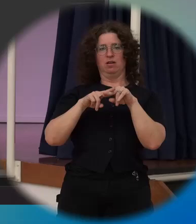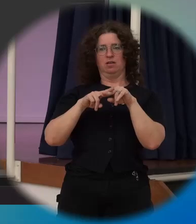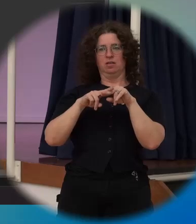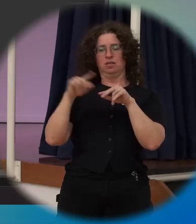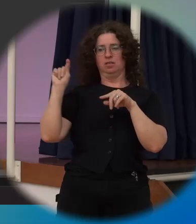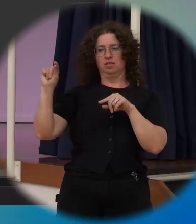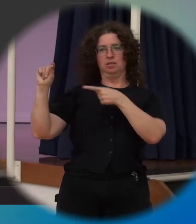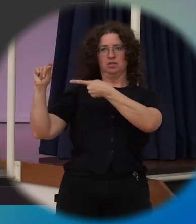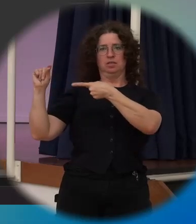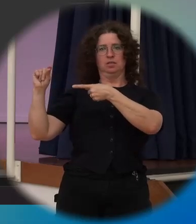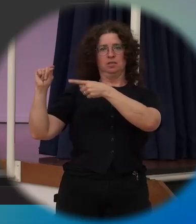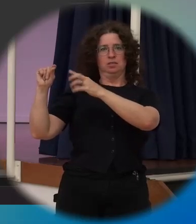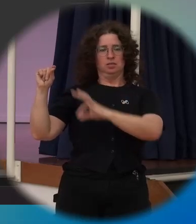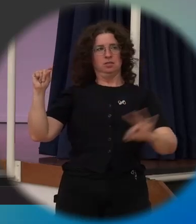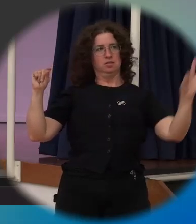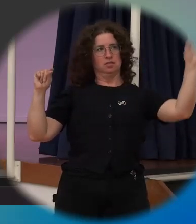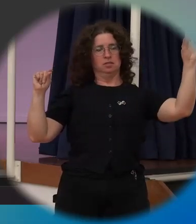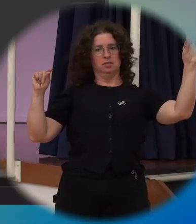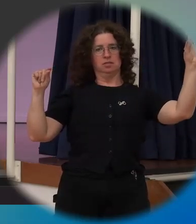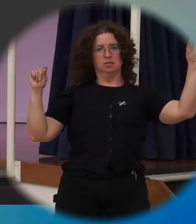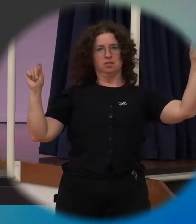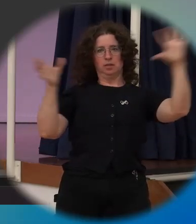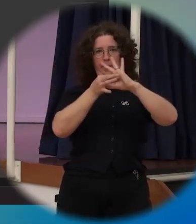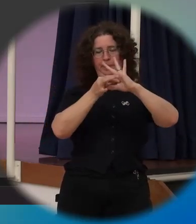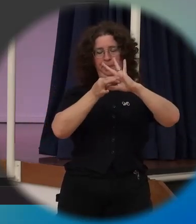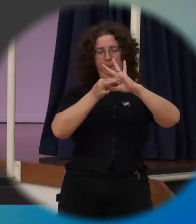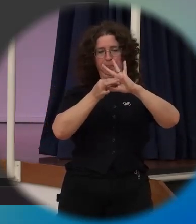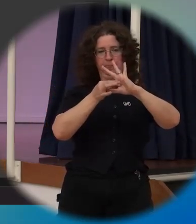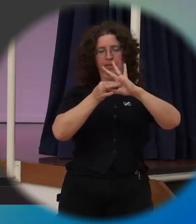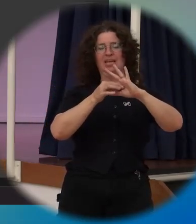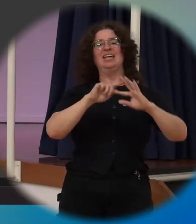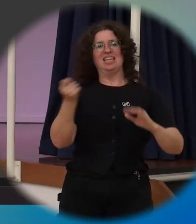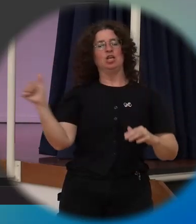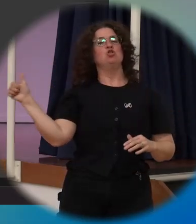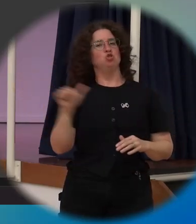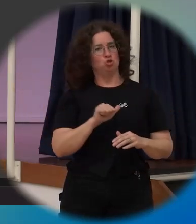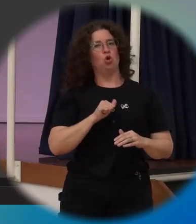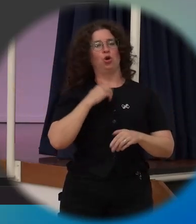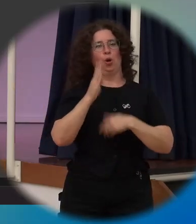reference the assembly those scripts belong to, and then your project should ideally compile.